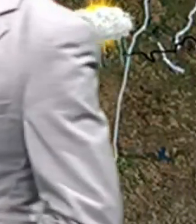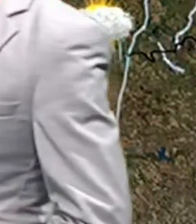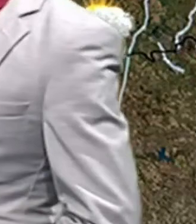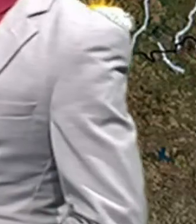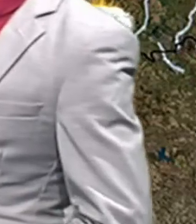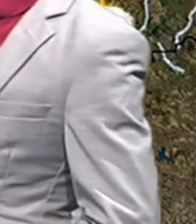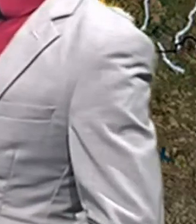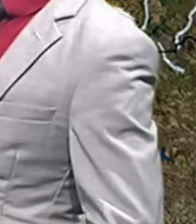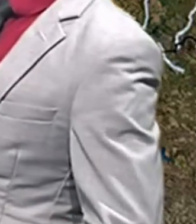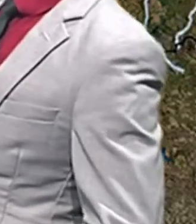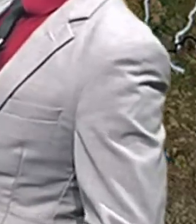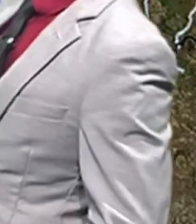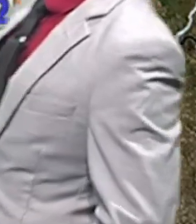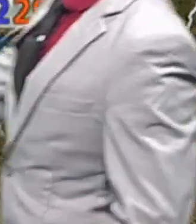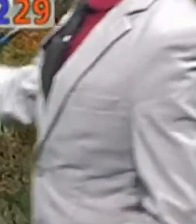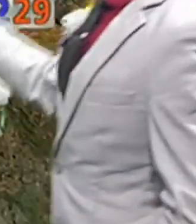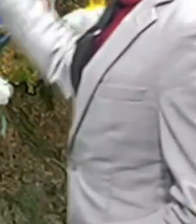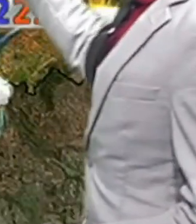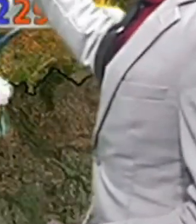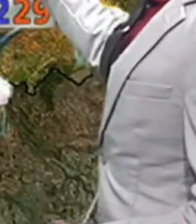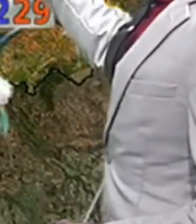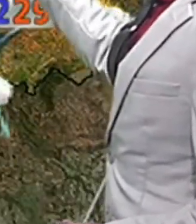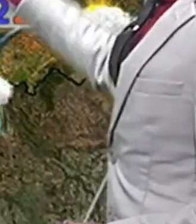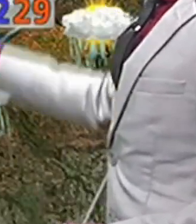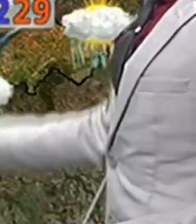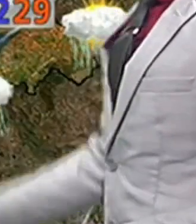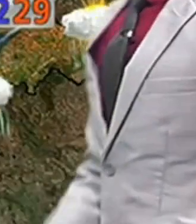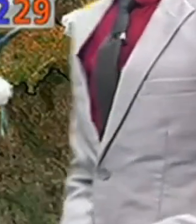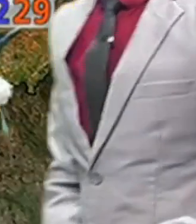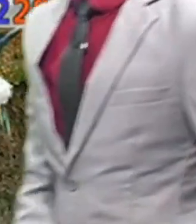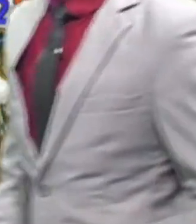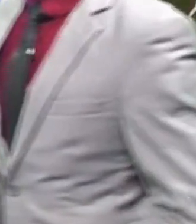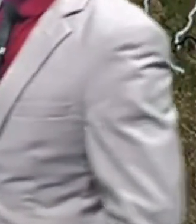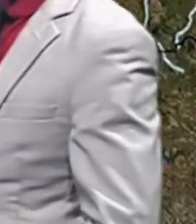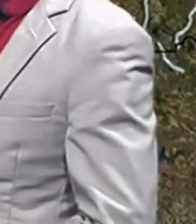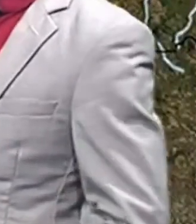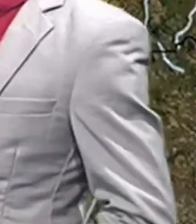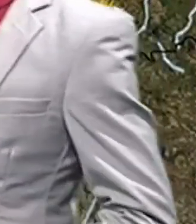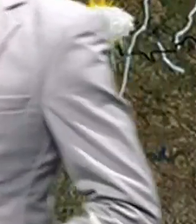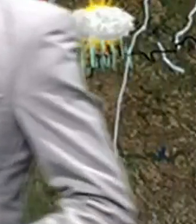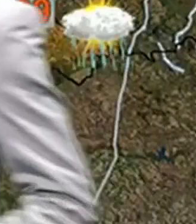go theogela tlase ka Bloemhof ke tše 20 senyane re lebetse ka Rustenburg go bontšha go tla ba ile tše